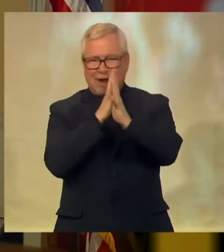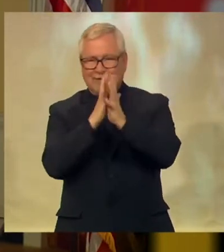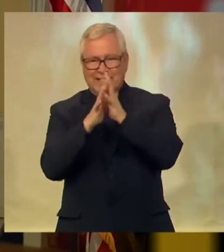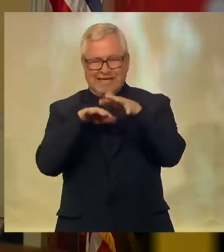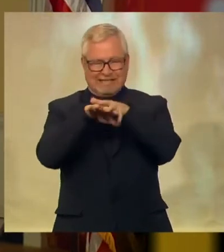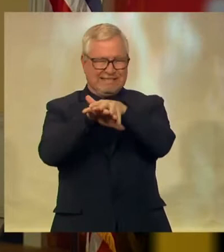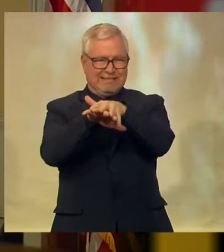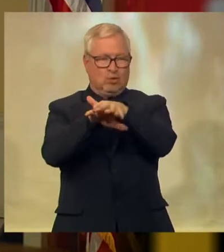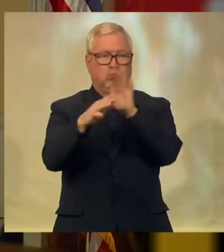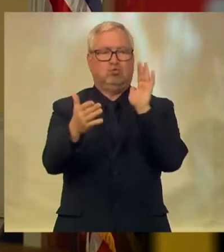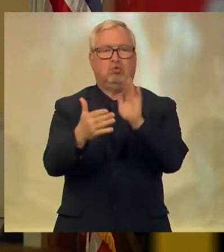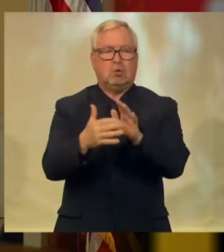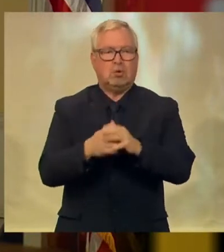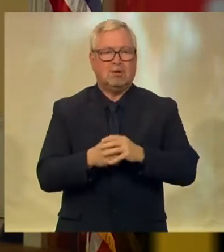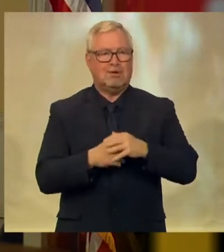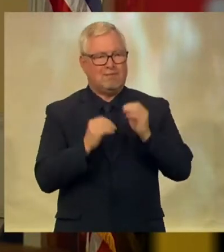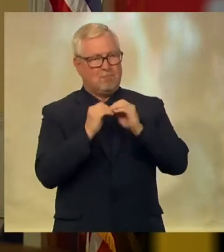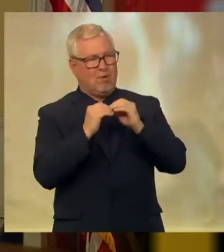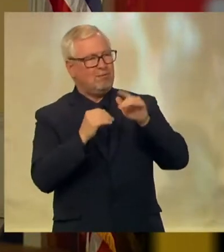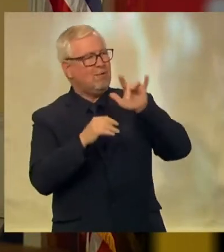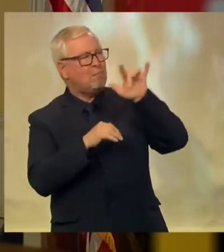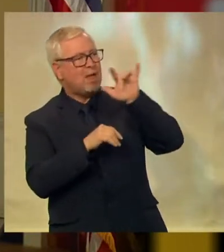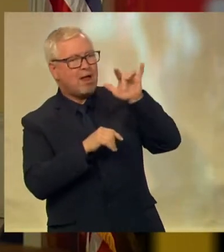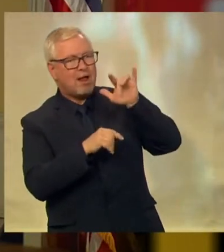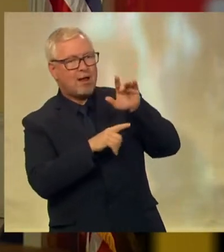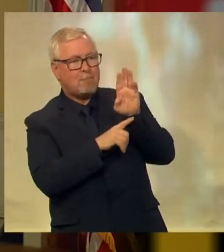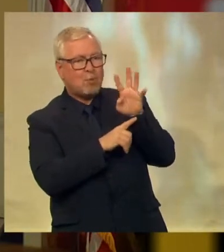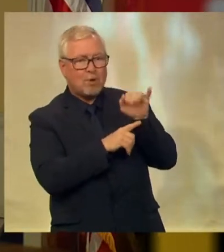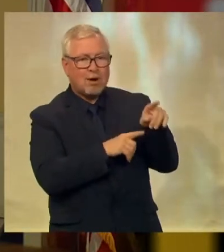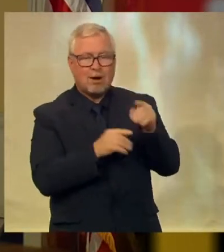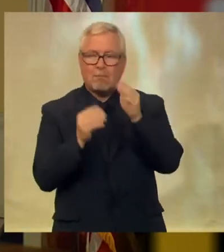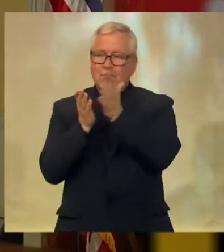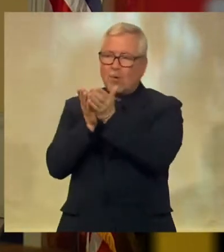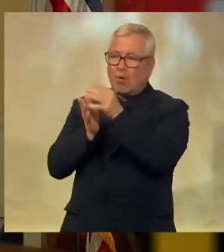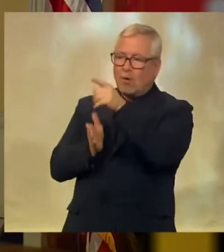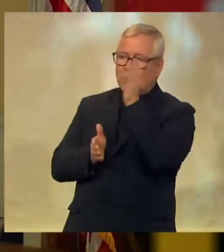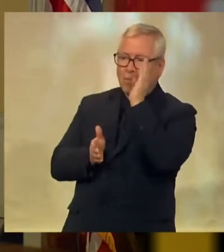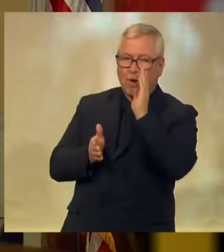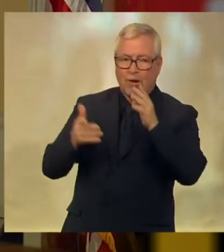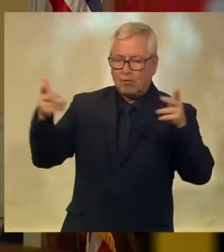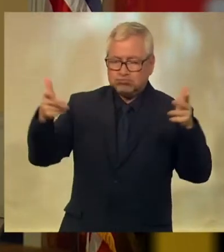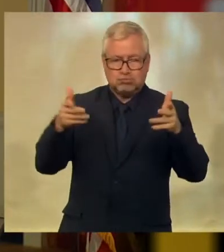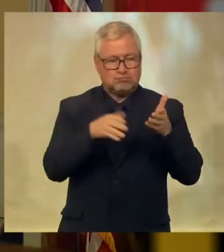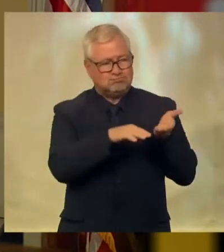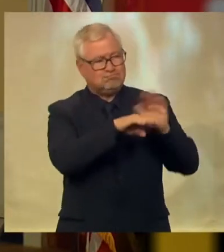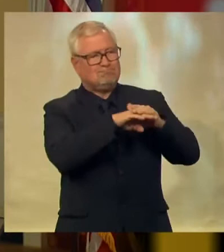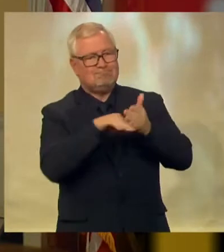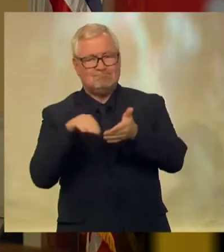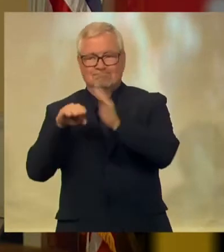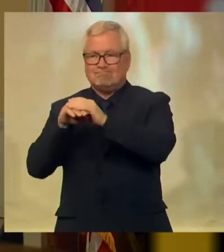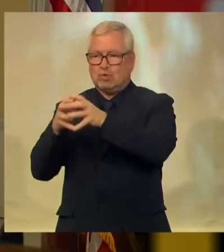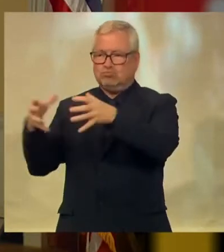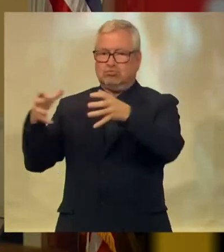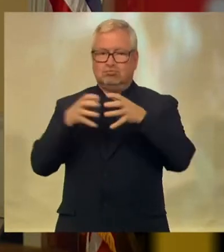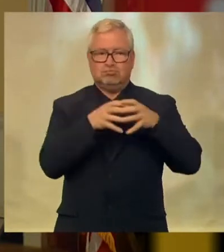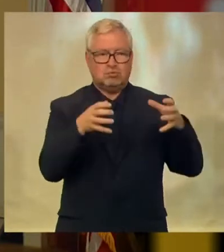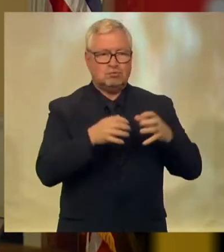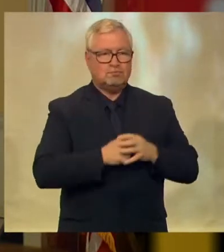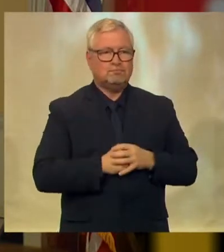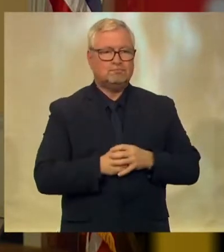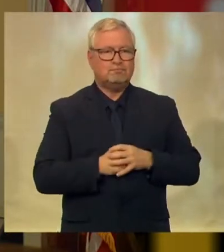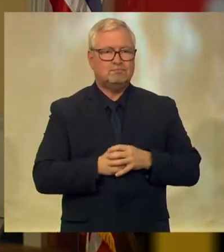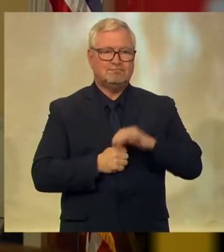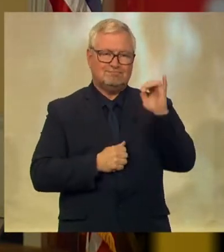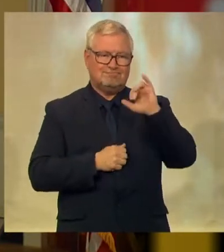the Port of Baltimore and BWI Marshall Airport, along with historic investments to ensure universal